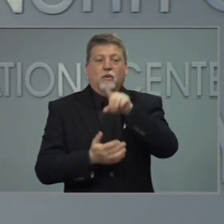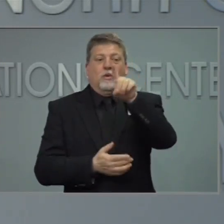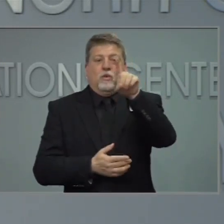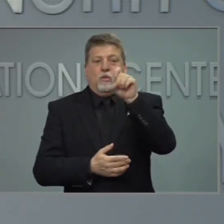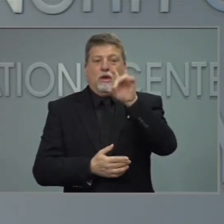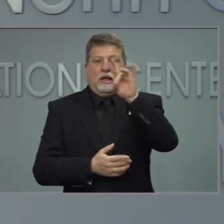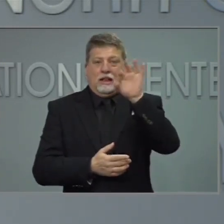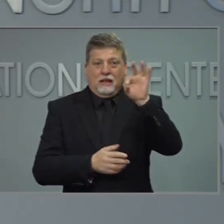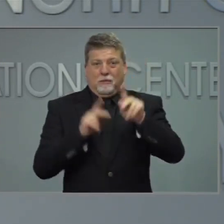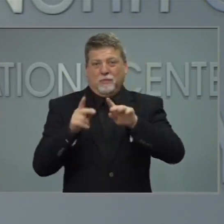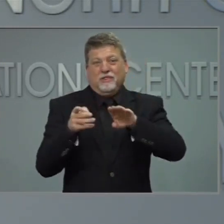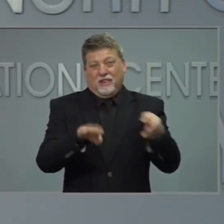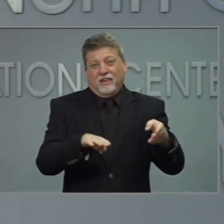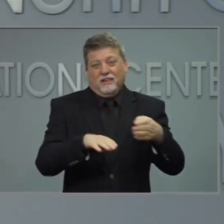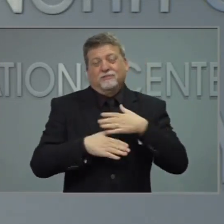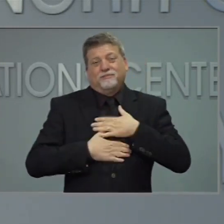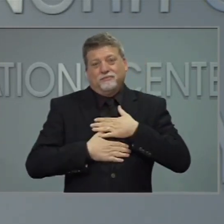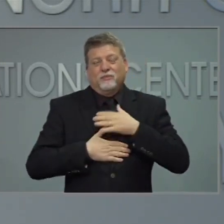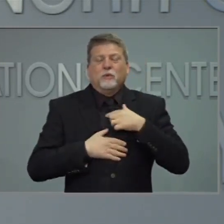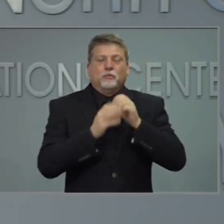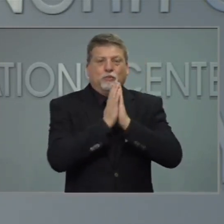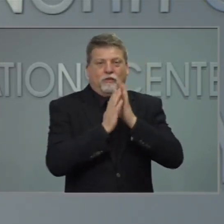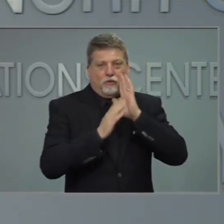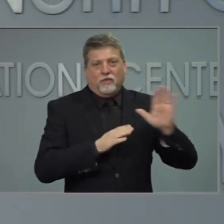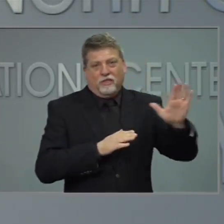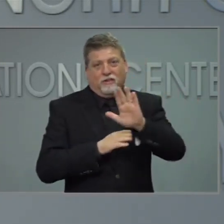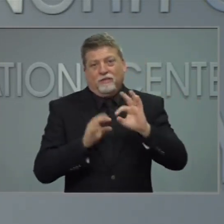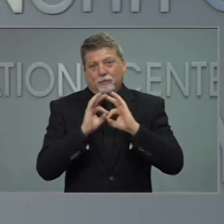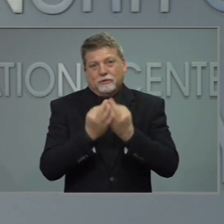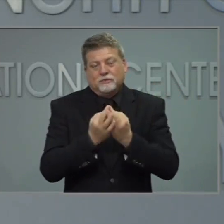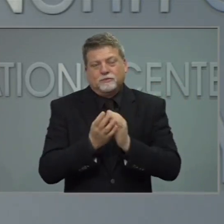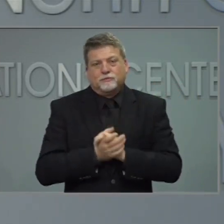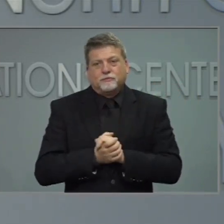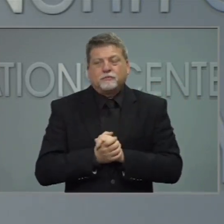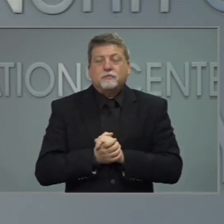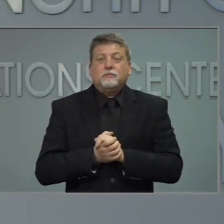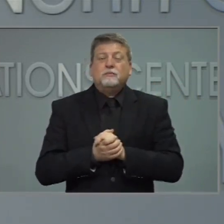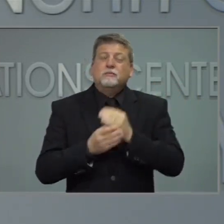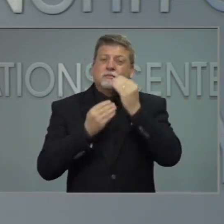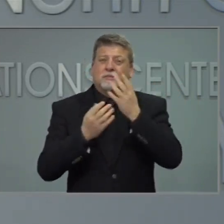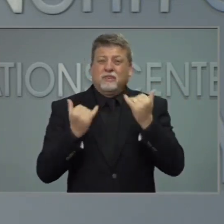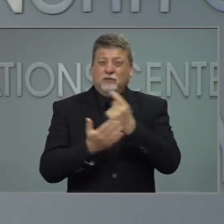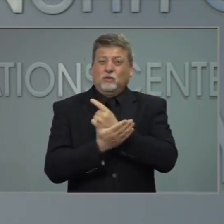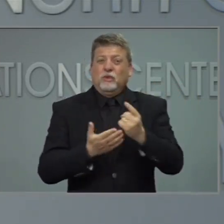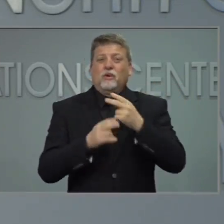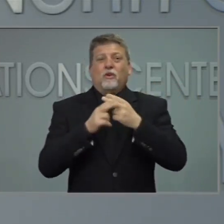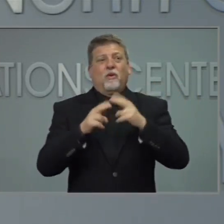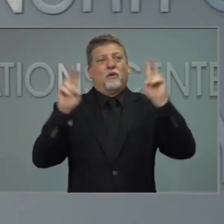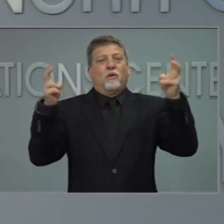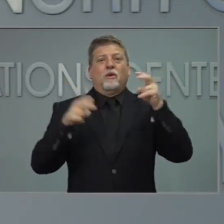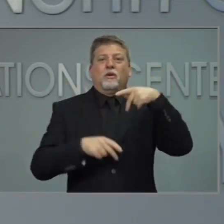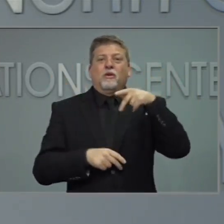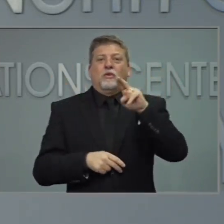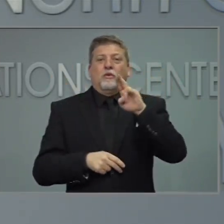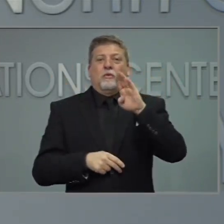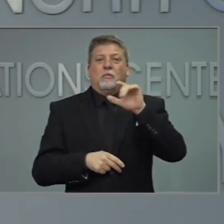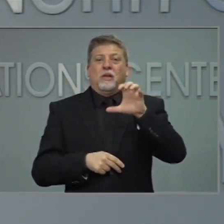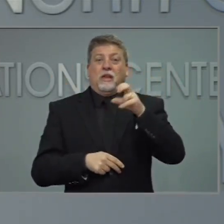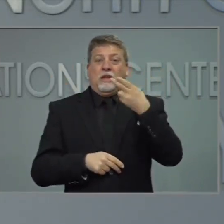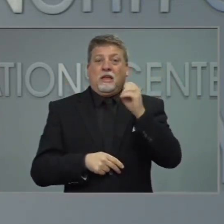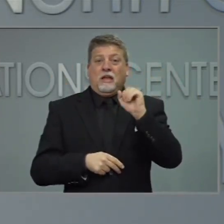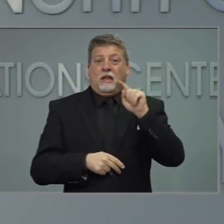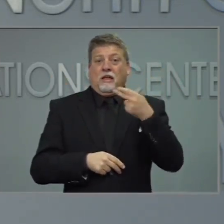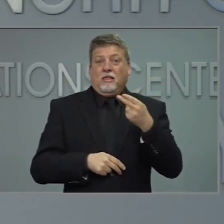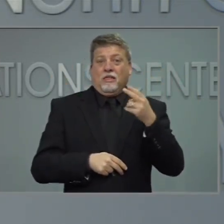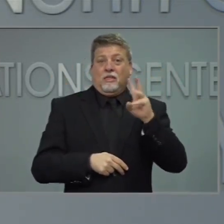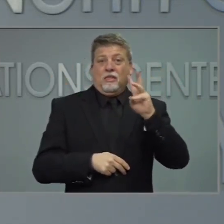is Public Health Week, and if there's ever a time to thank our hard-working and dedicated public health workers across the state,